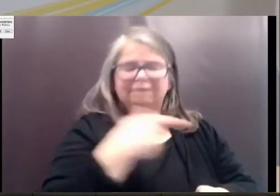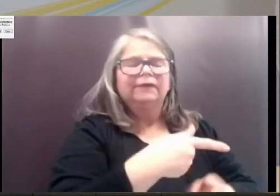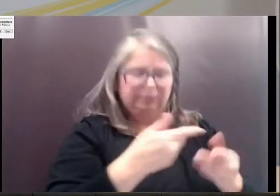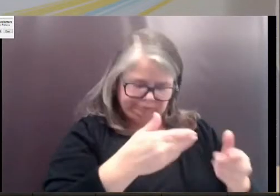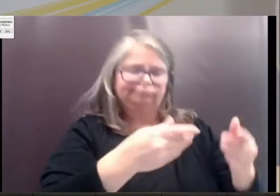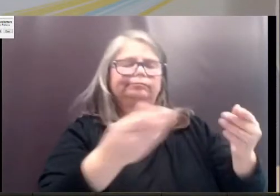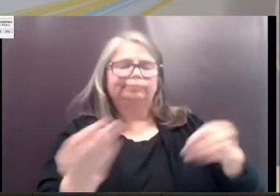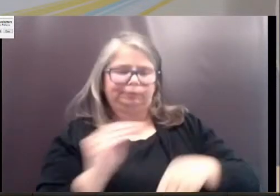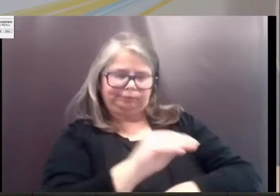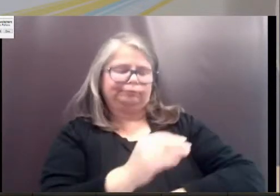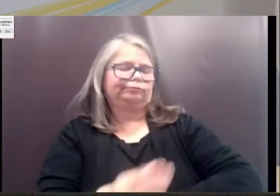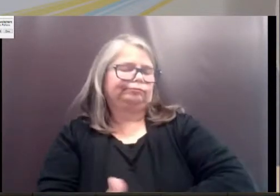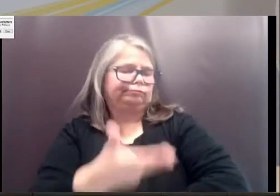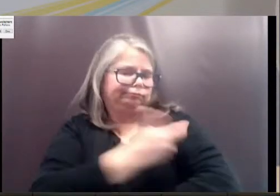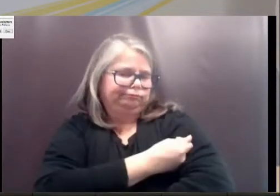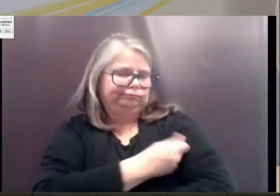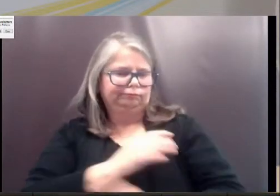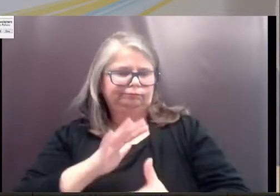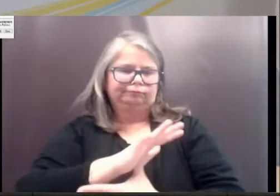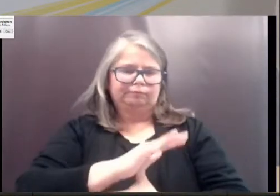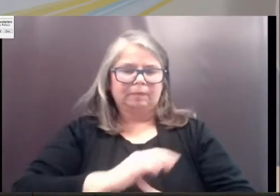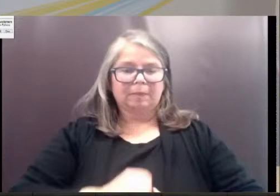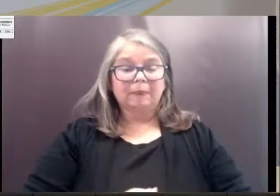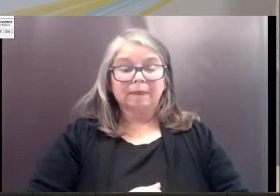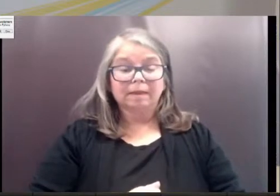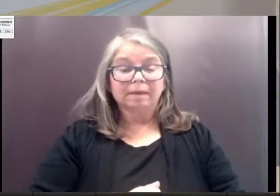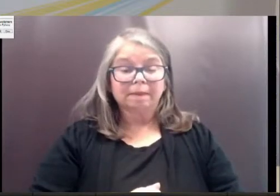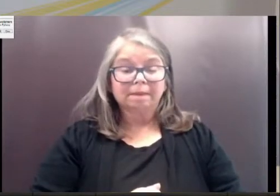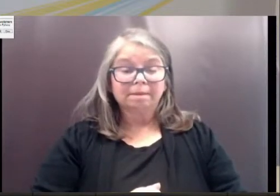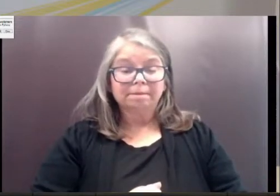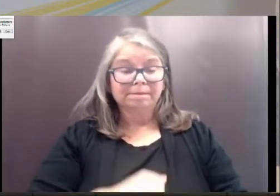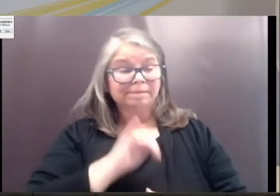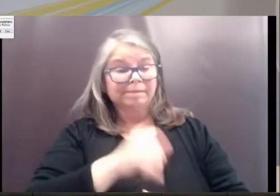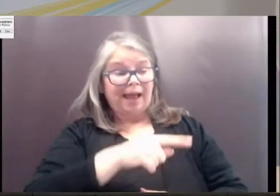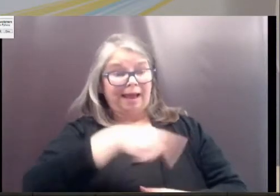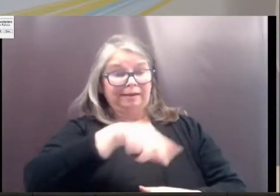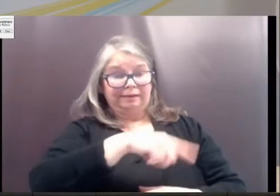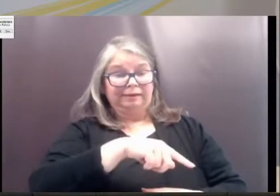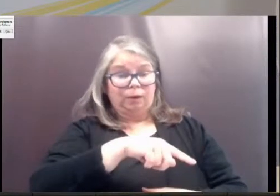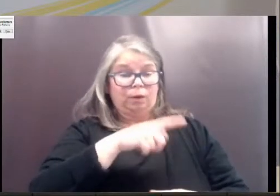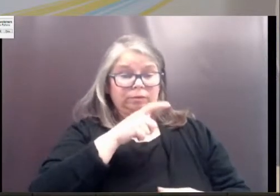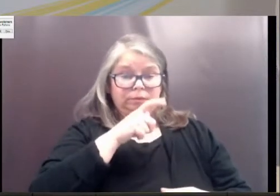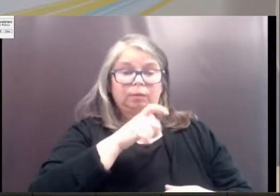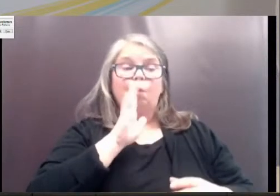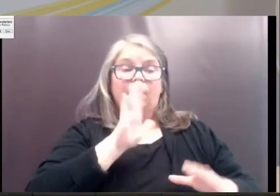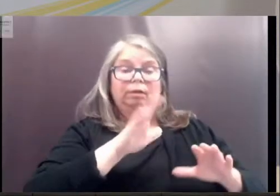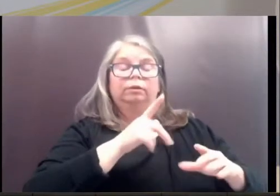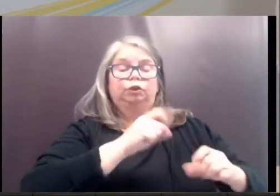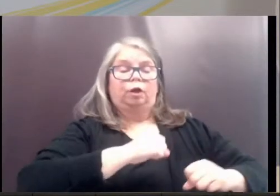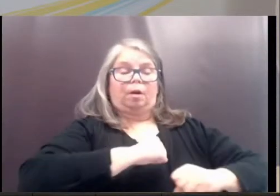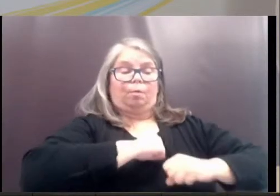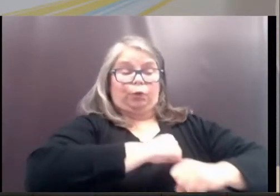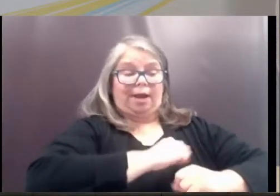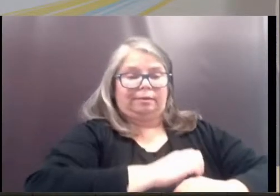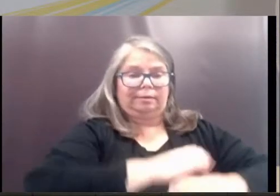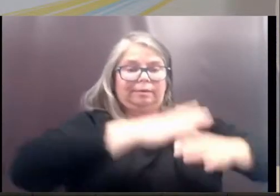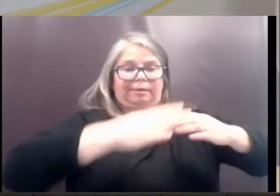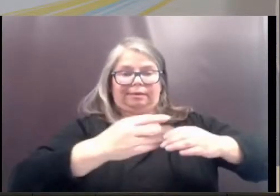uptake rate that will protect everybody in the months and years ahead.